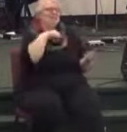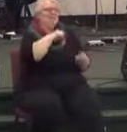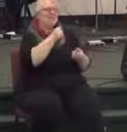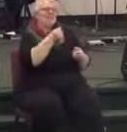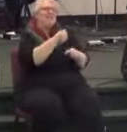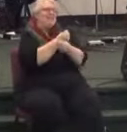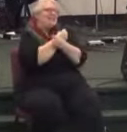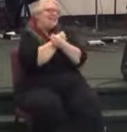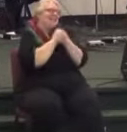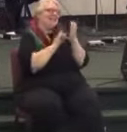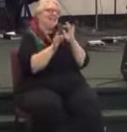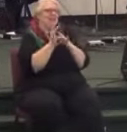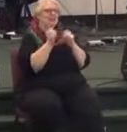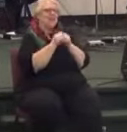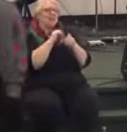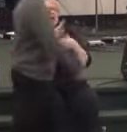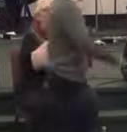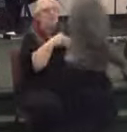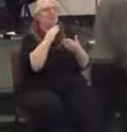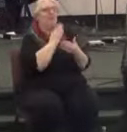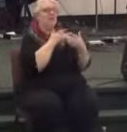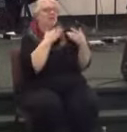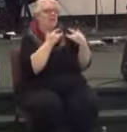I've got a few announcements I'd like to make.